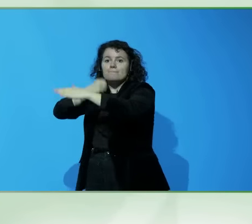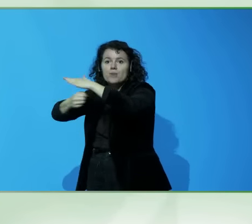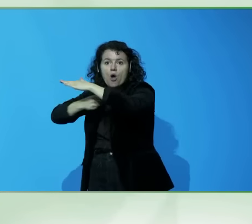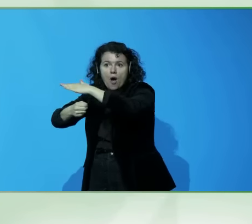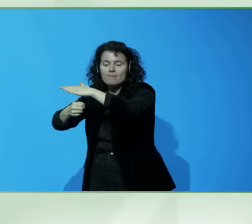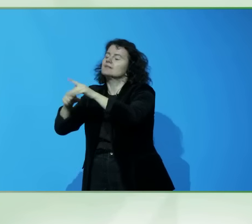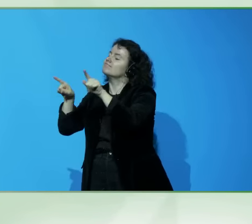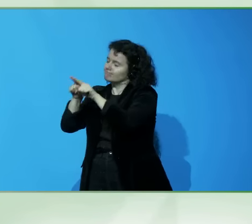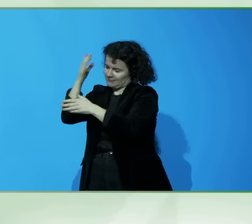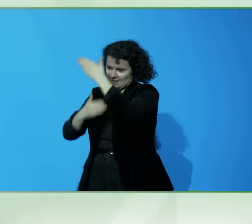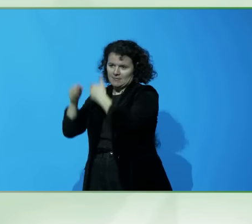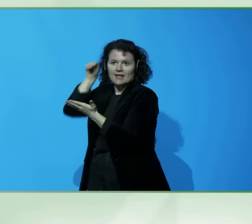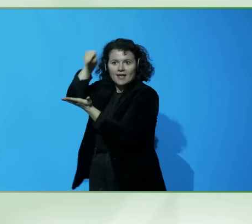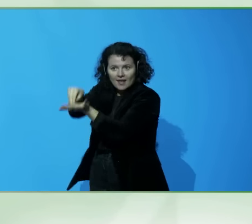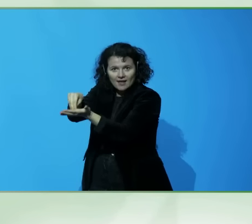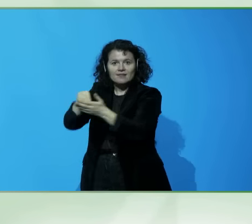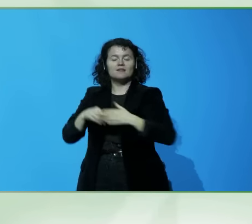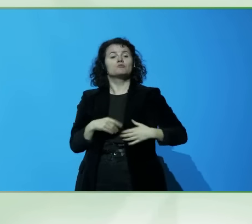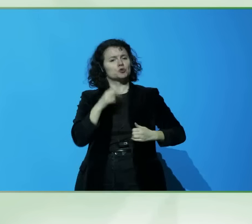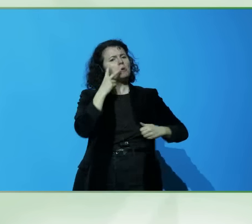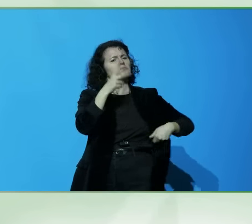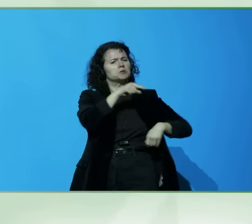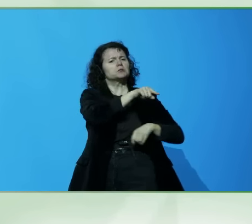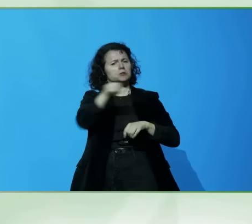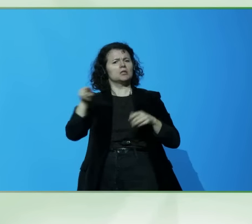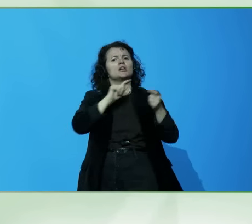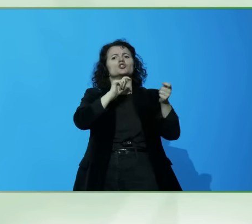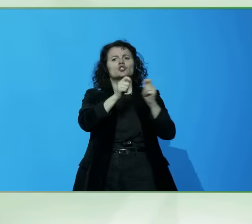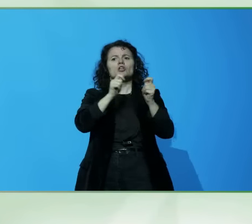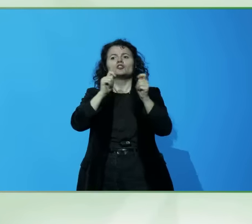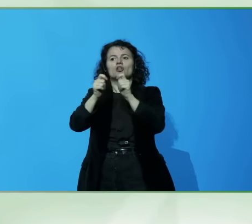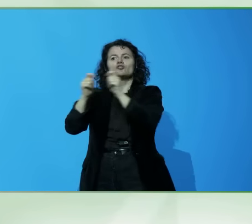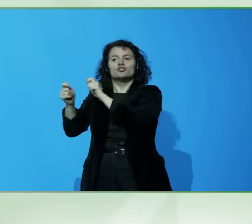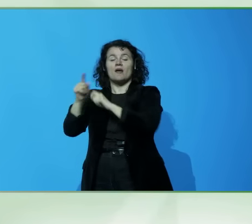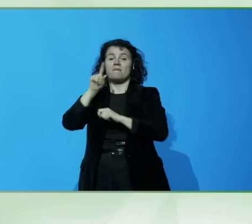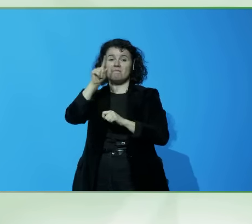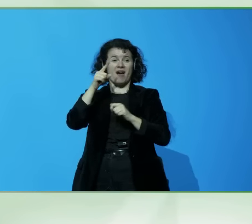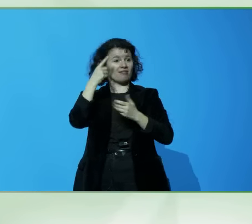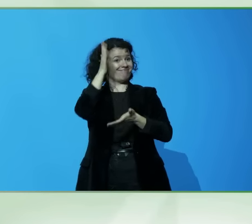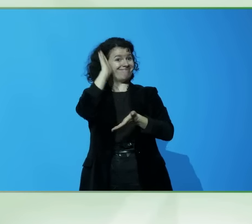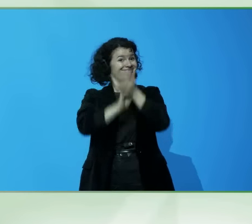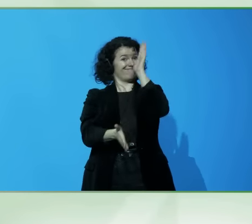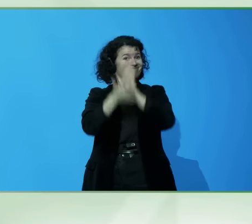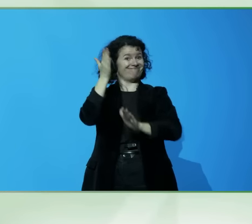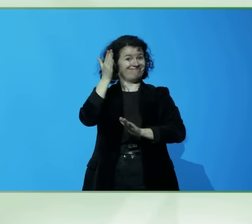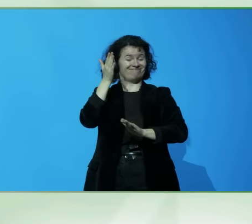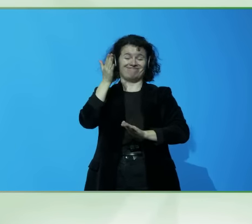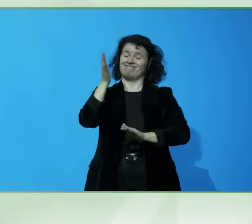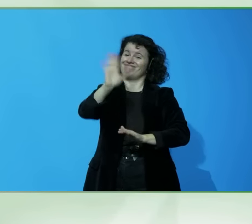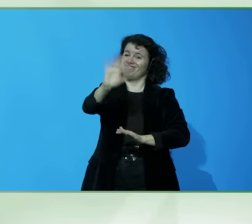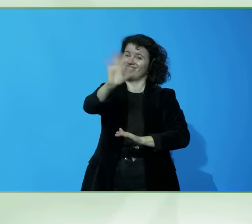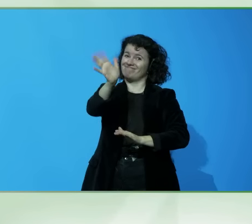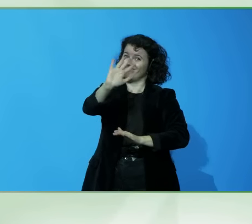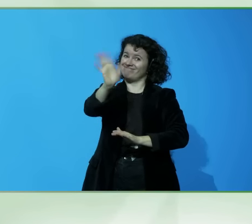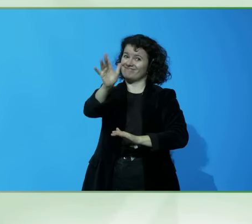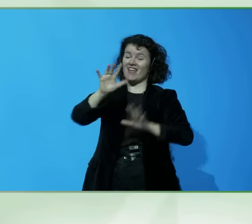we cannot take this progress for granted, especially as we are living in a world of rapid